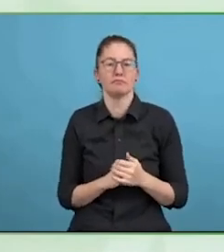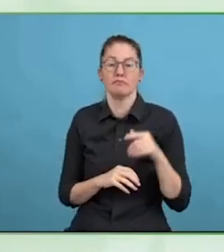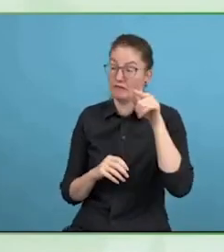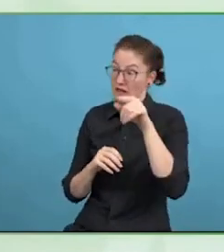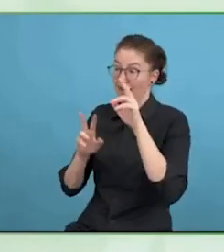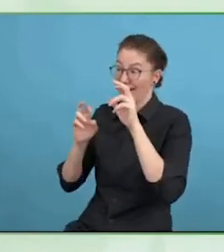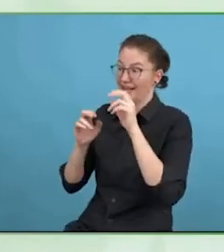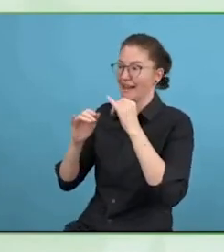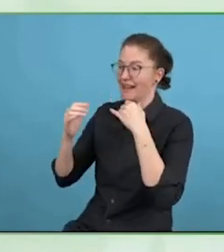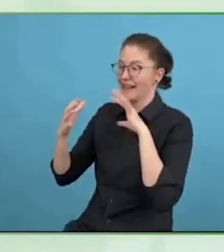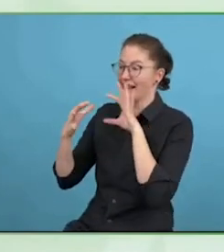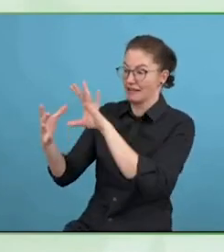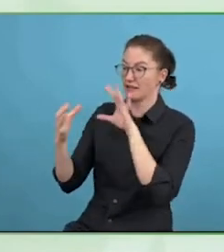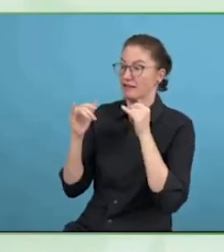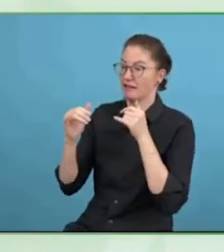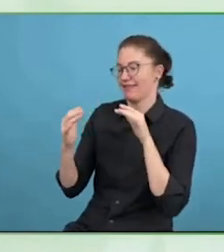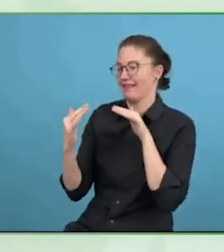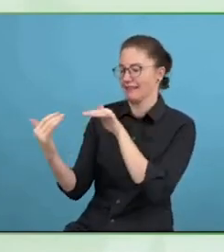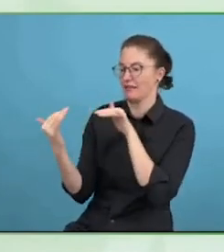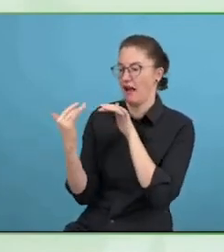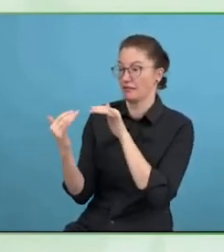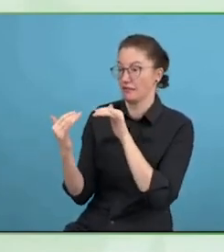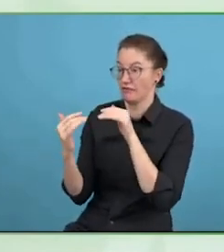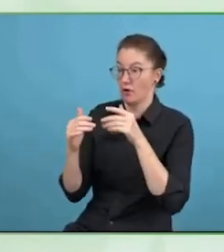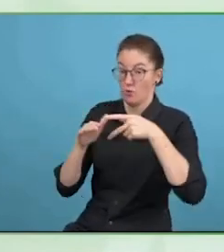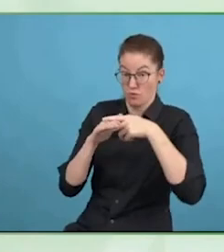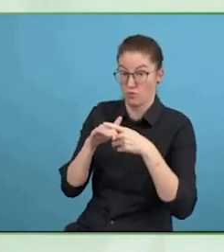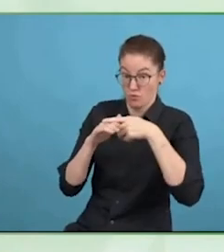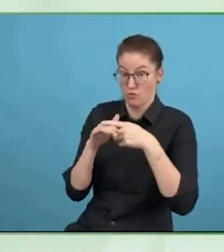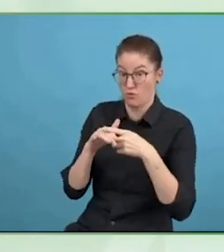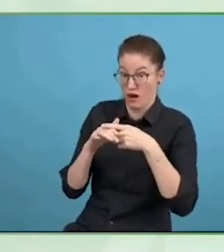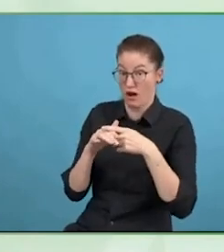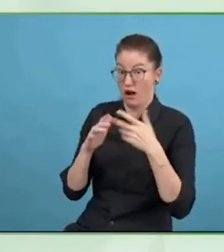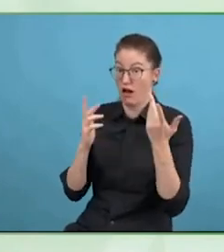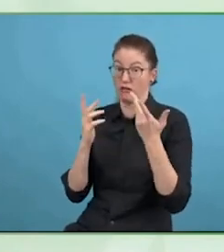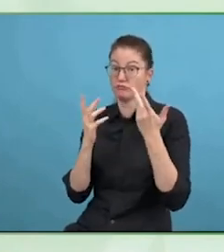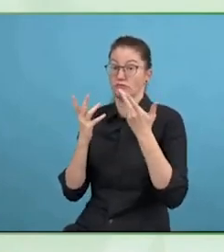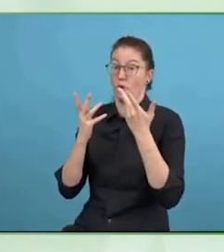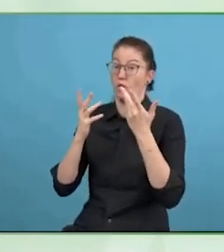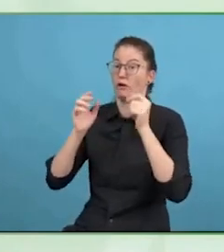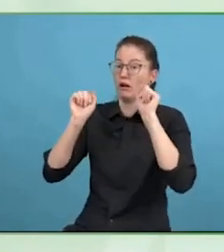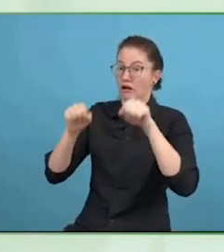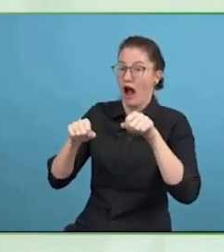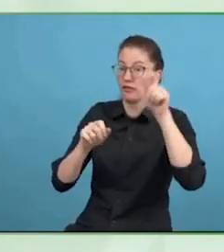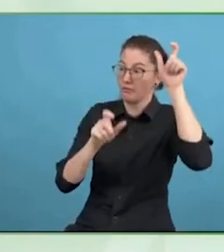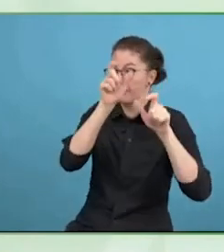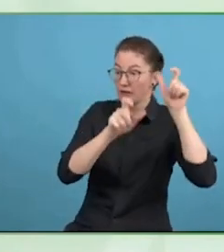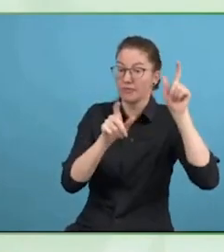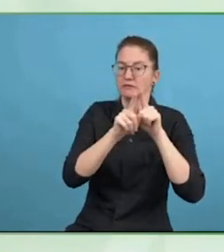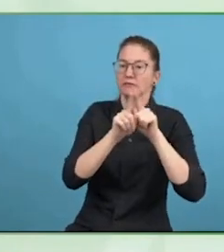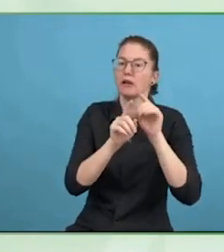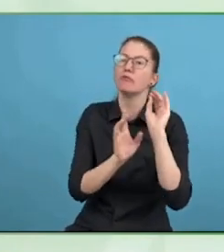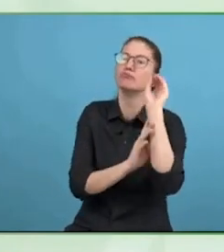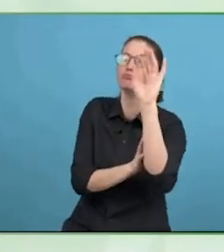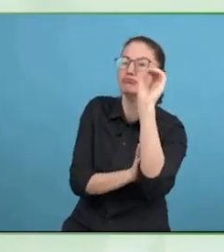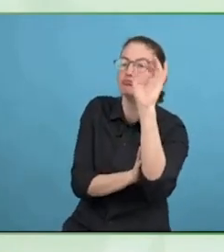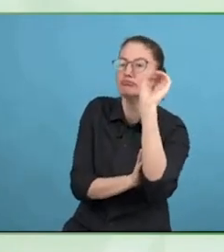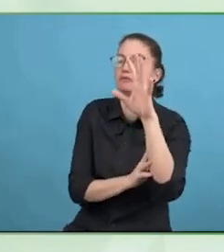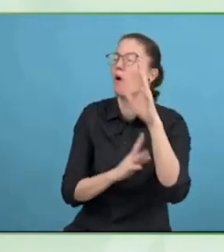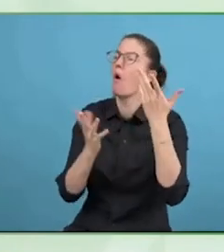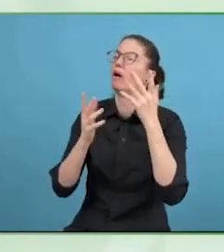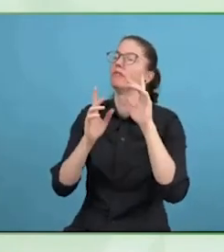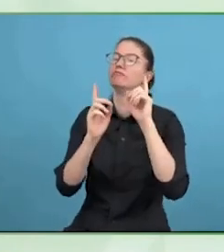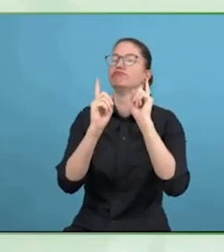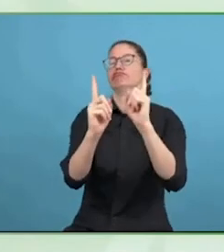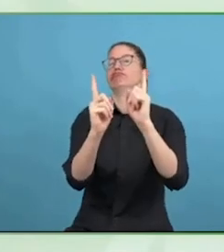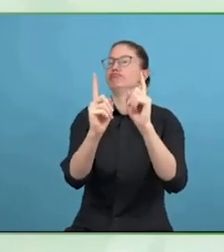participation of OPDs. But we also have an email where people can reach out to CBM to ask for advice or to say, oh,